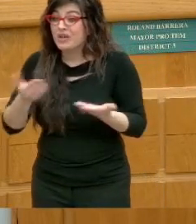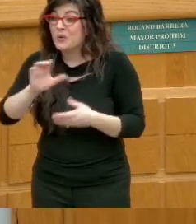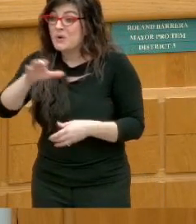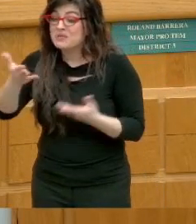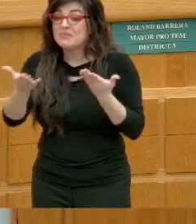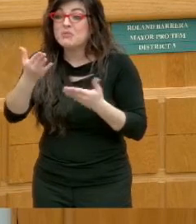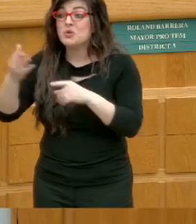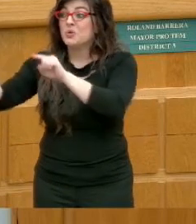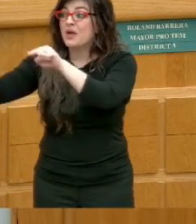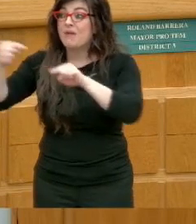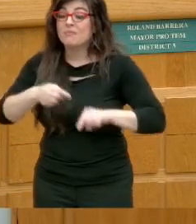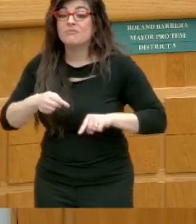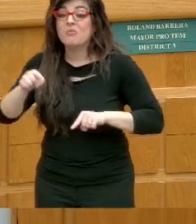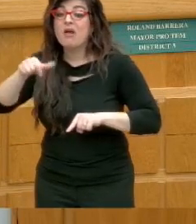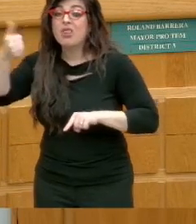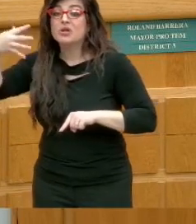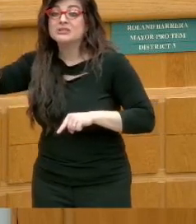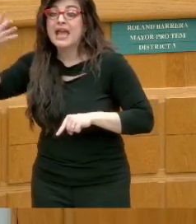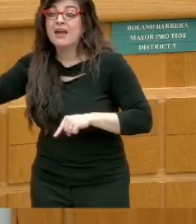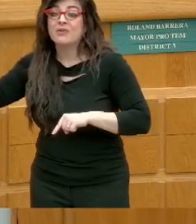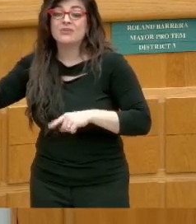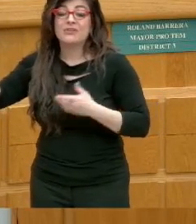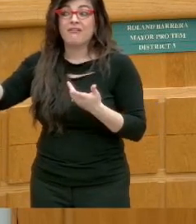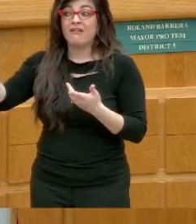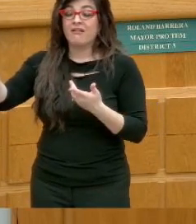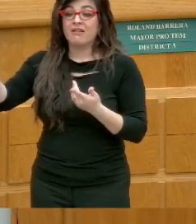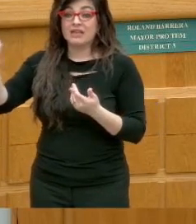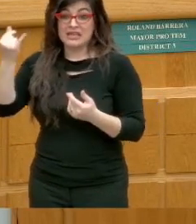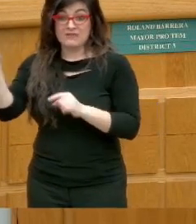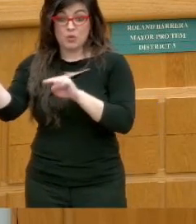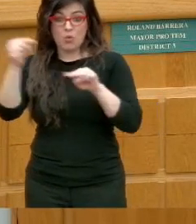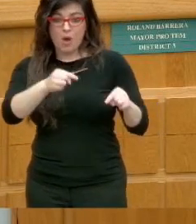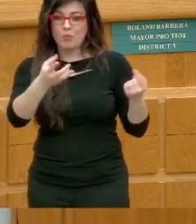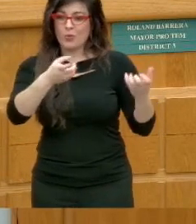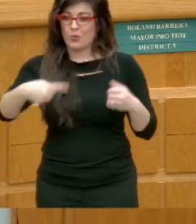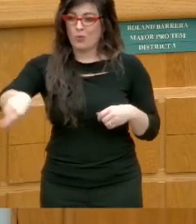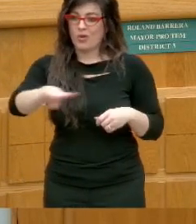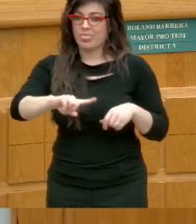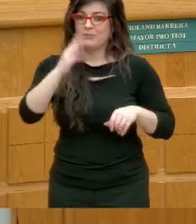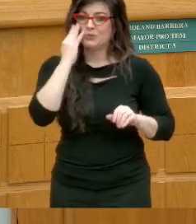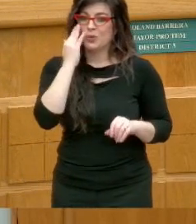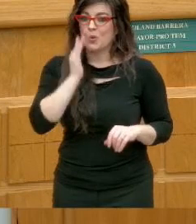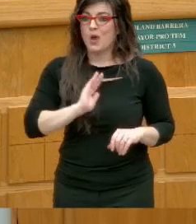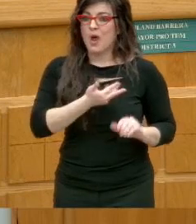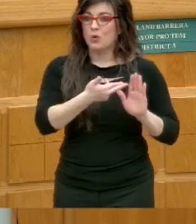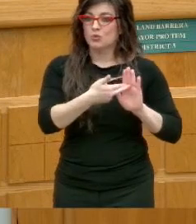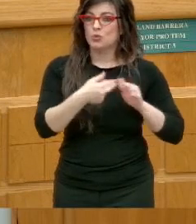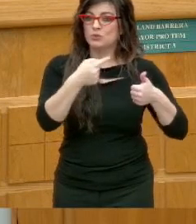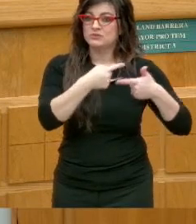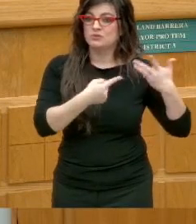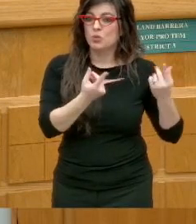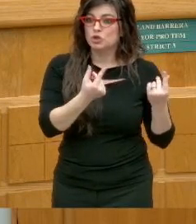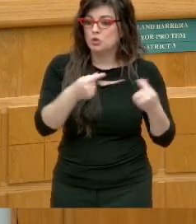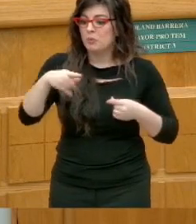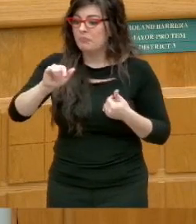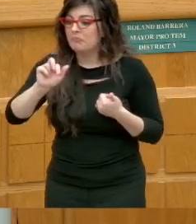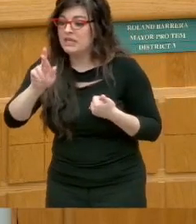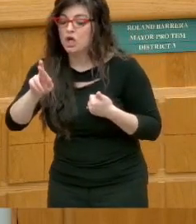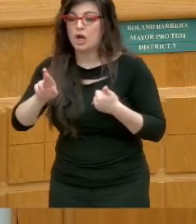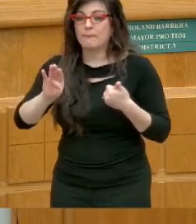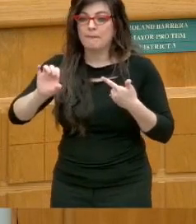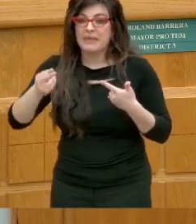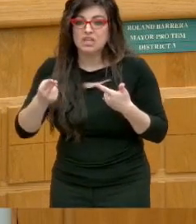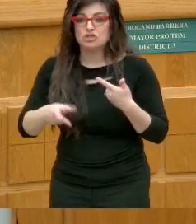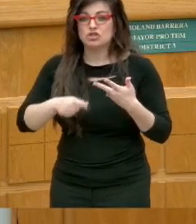social distancing and hygiene in the bathrooms and the pier. And the other thing we discussed is how difficult it is to patrol because